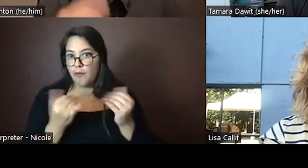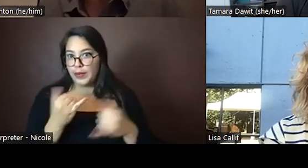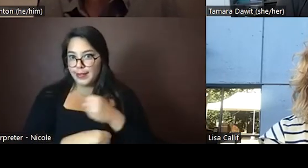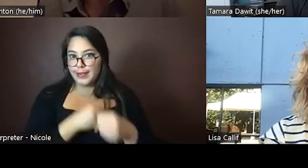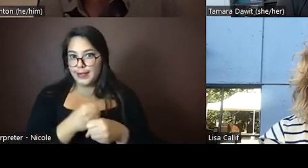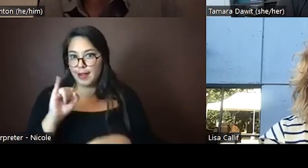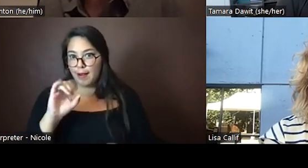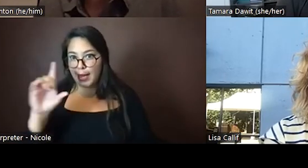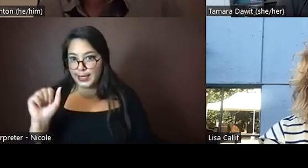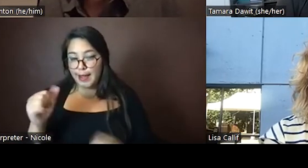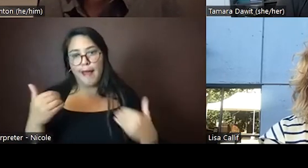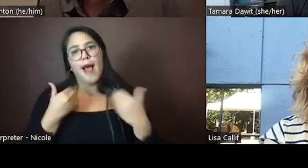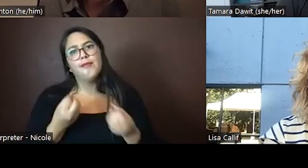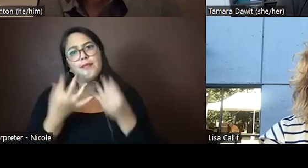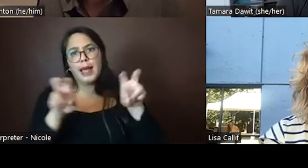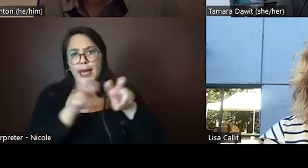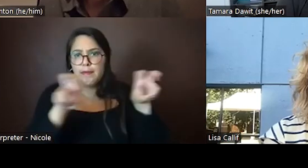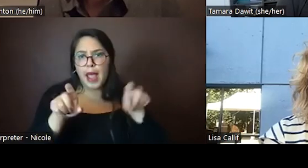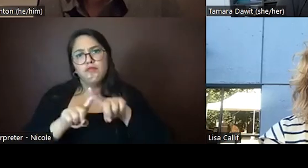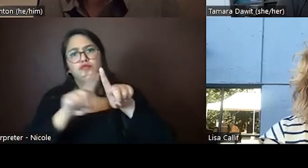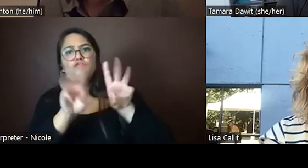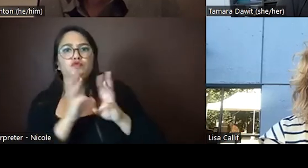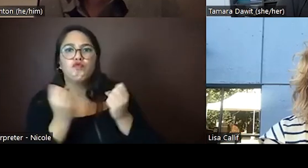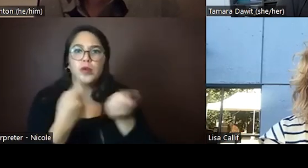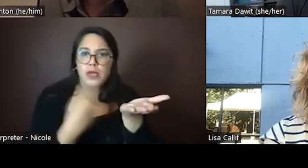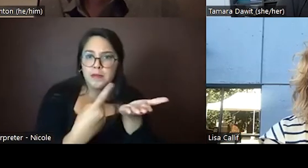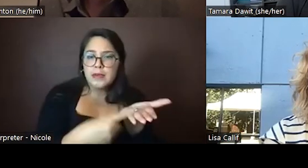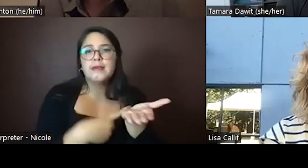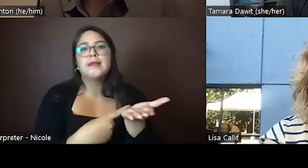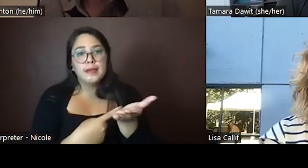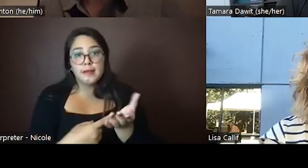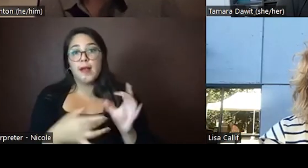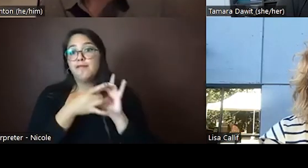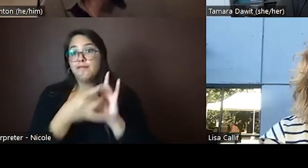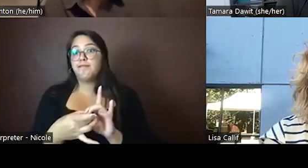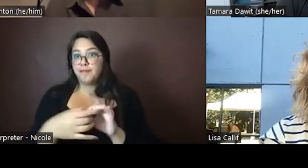are also dealing with these issues, other than the one that is,